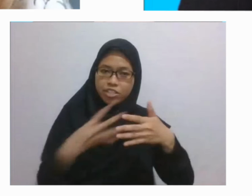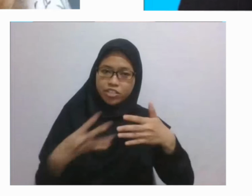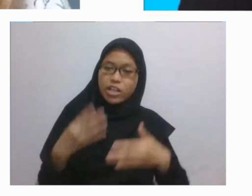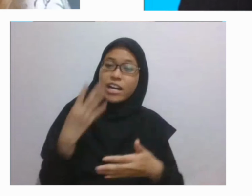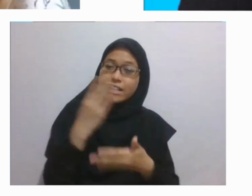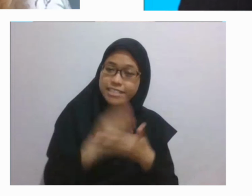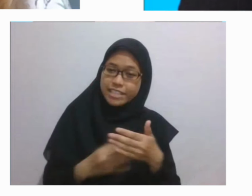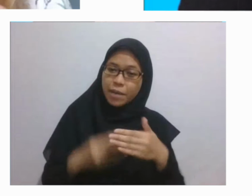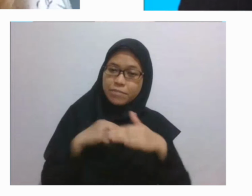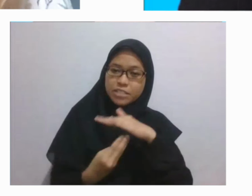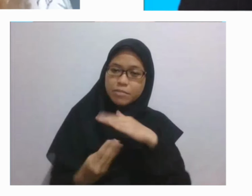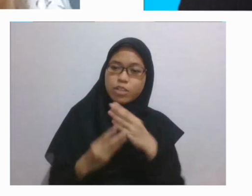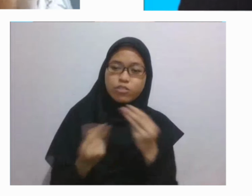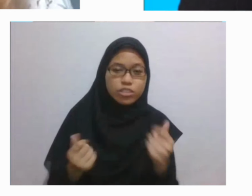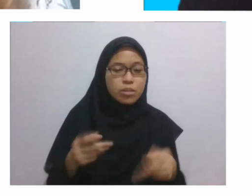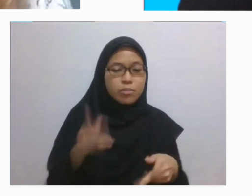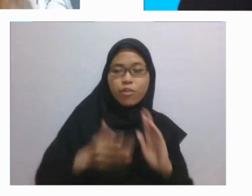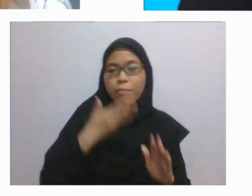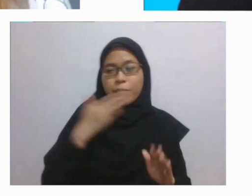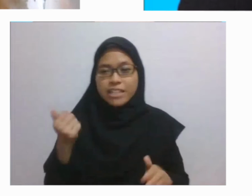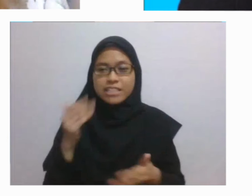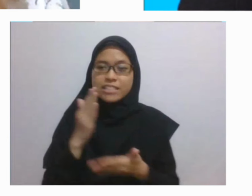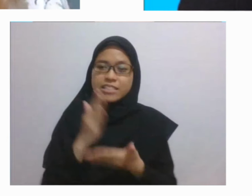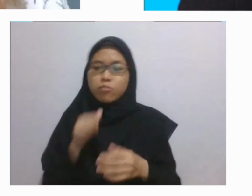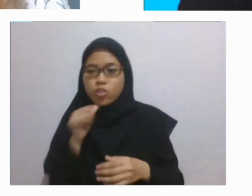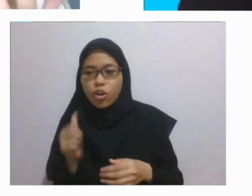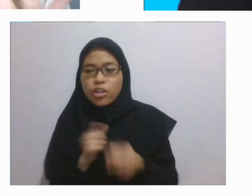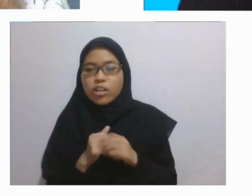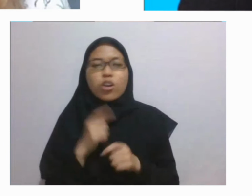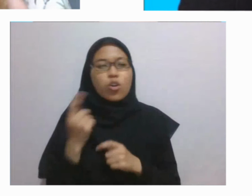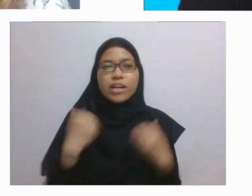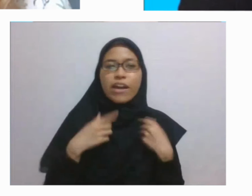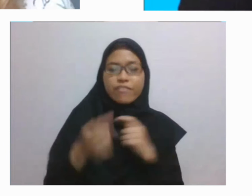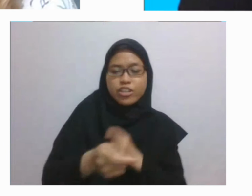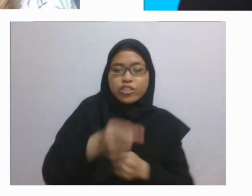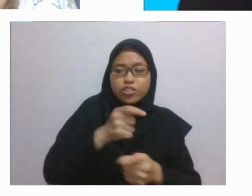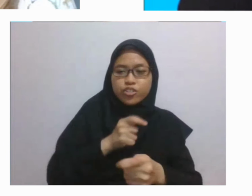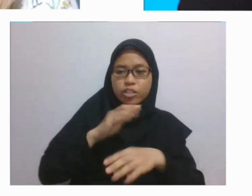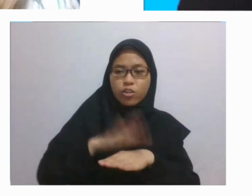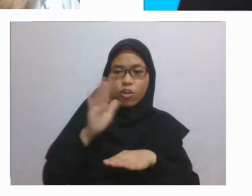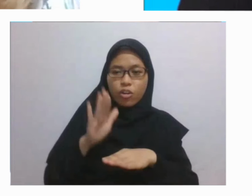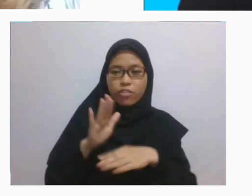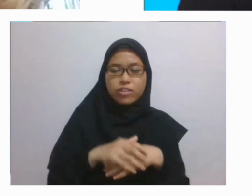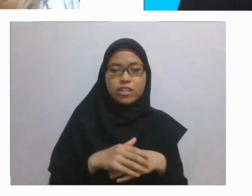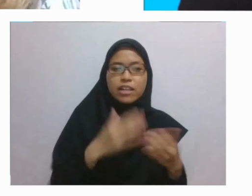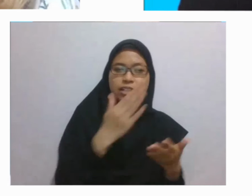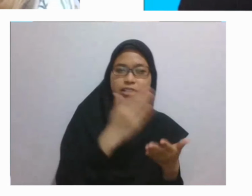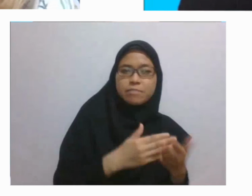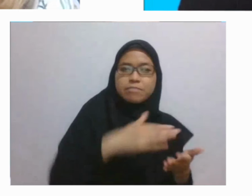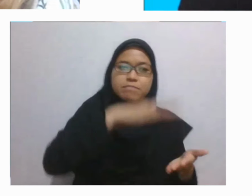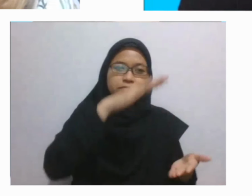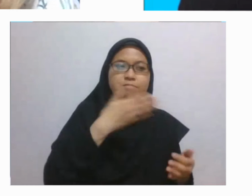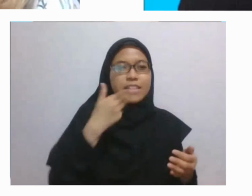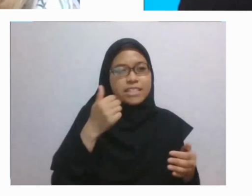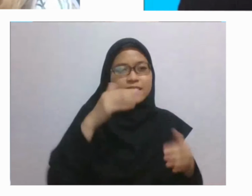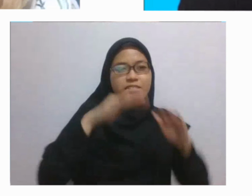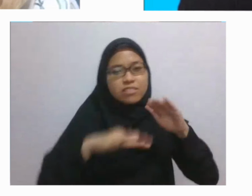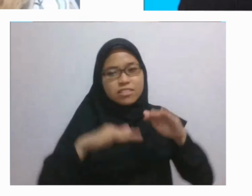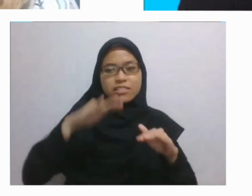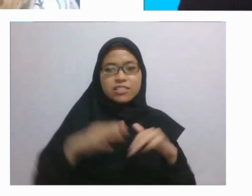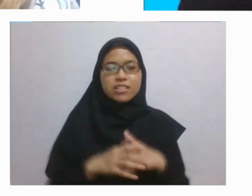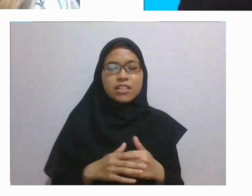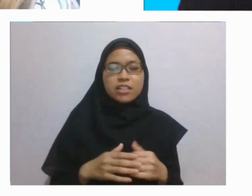some goals than others, and there are always going to be trade-offs. So there's also knowing those trade-offs between the different sustainable development goals. So for